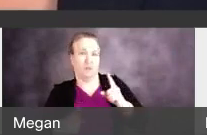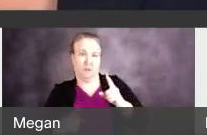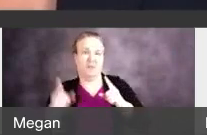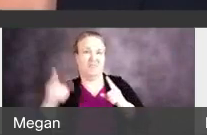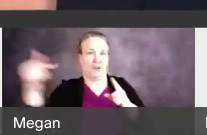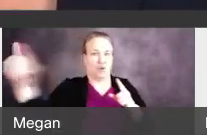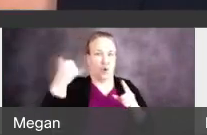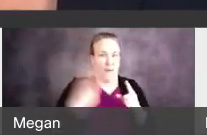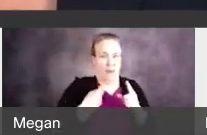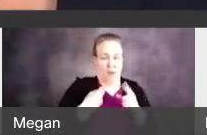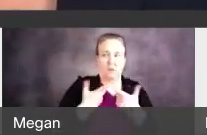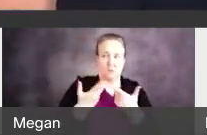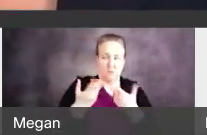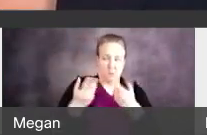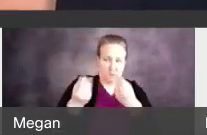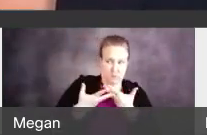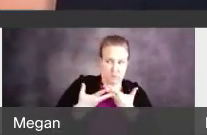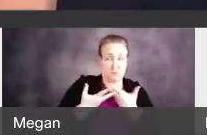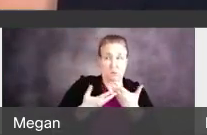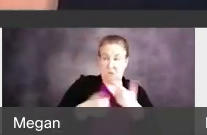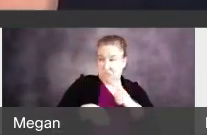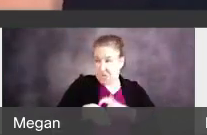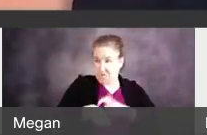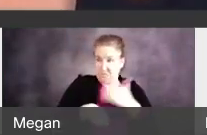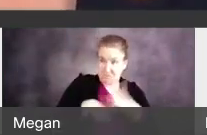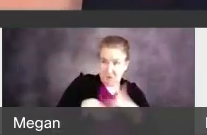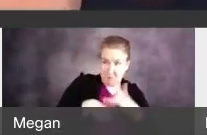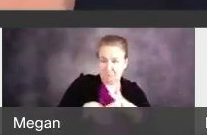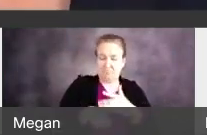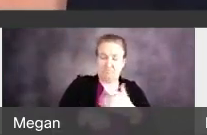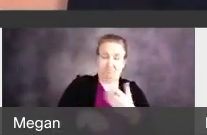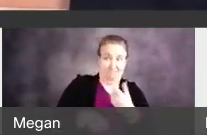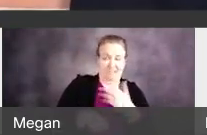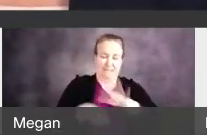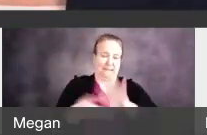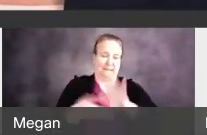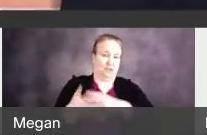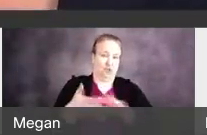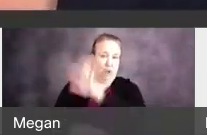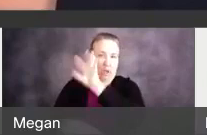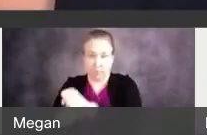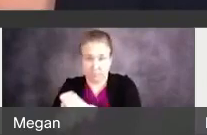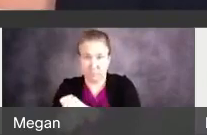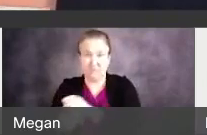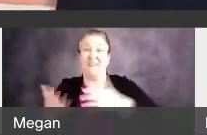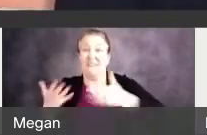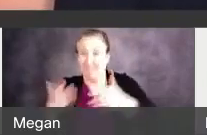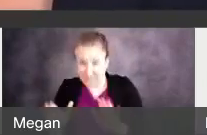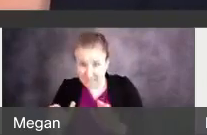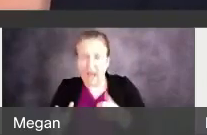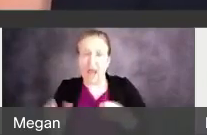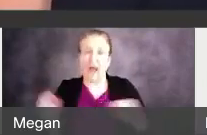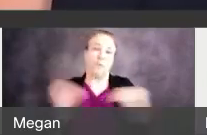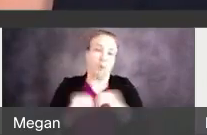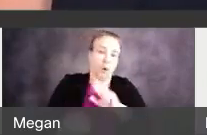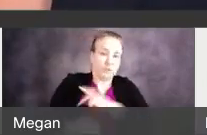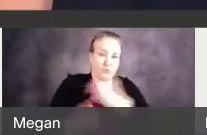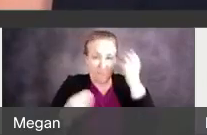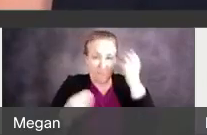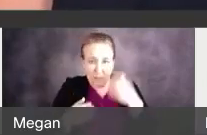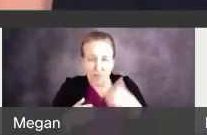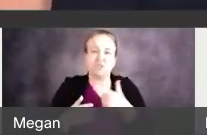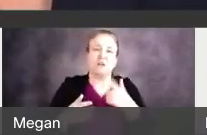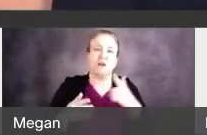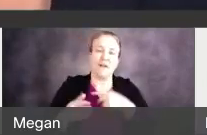order to actually schedule their appointment. And when the scheduling of the appointment is done, there's additional personal information that has to